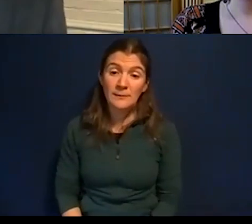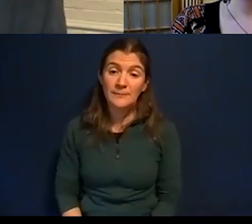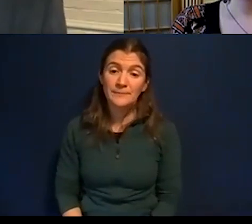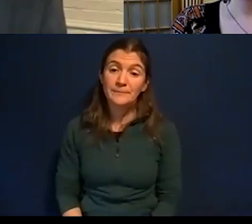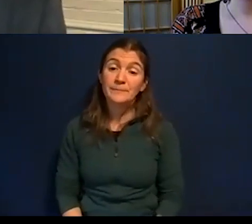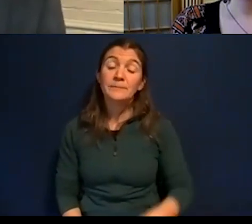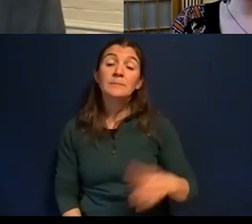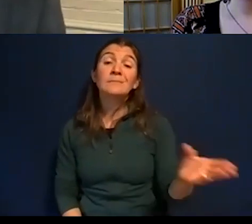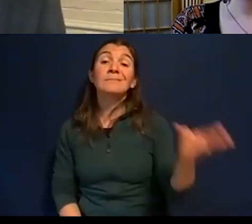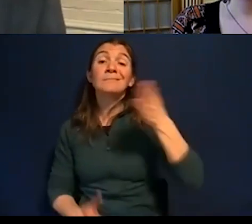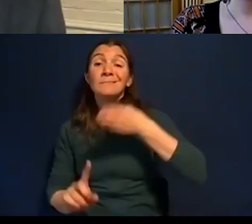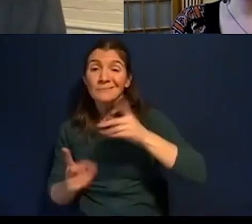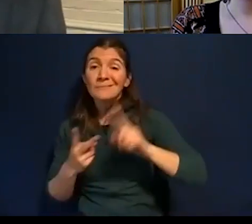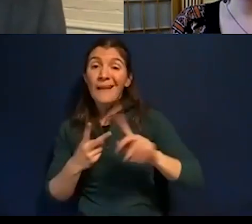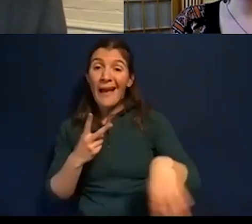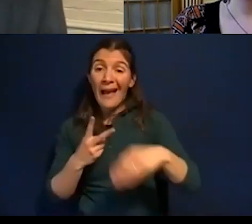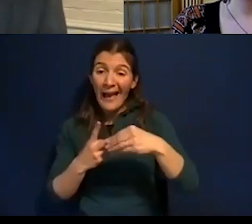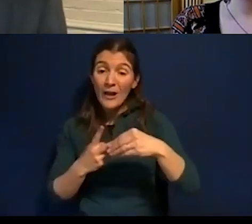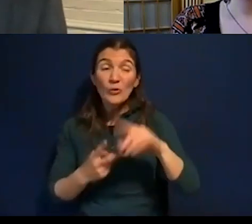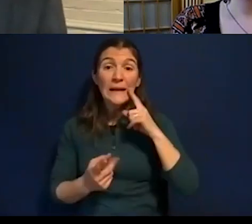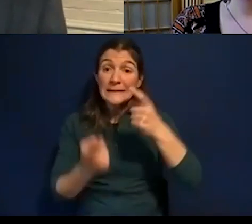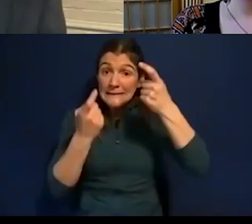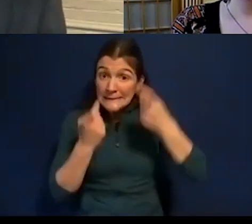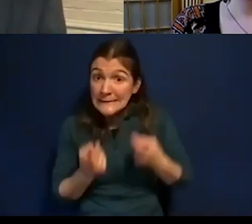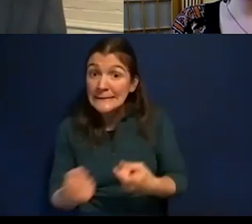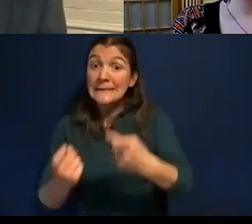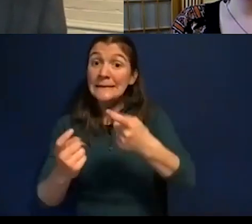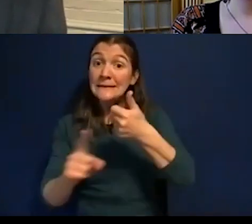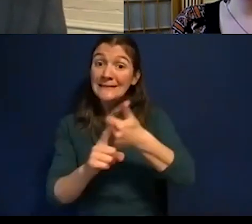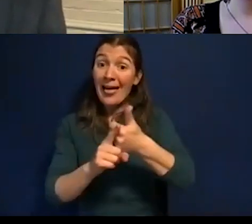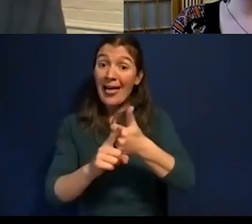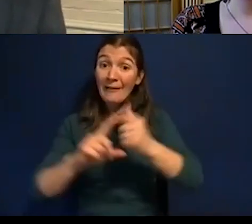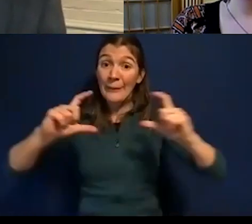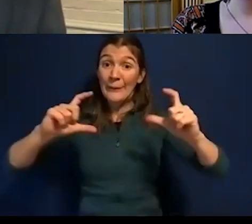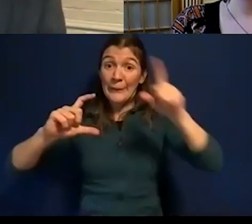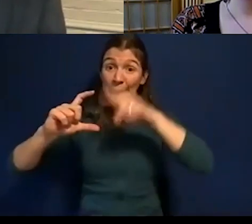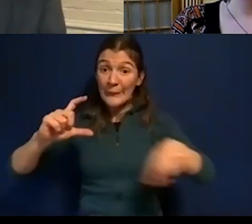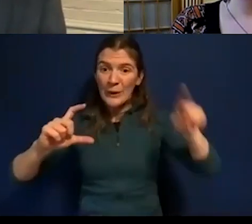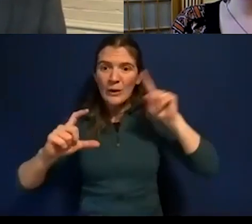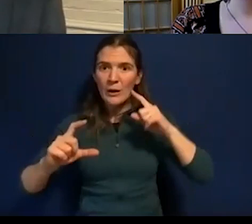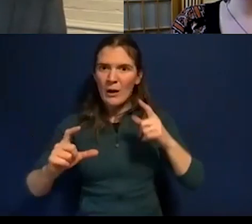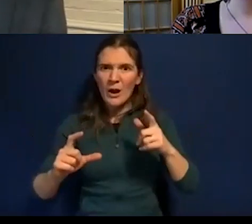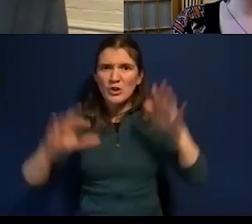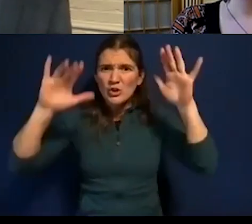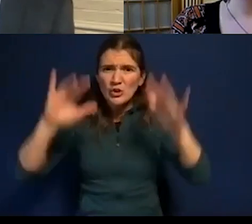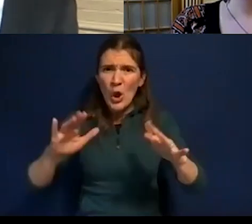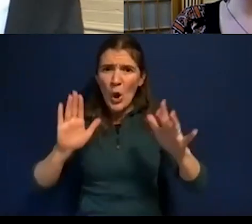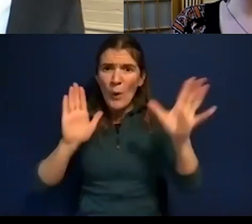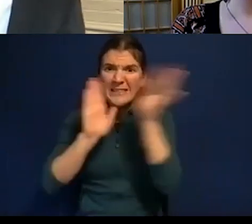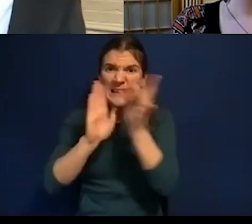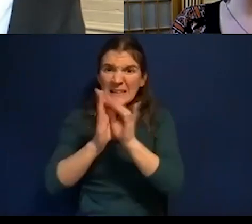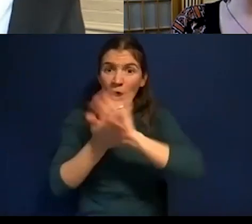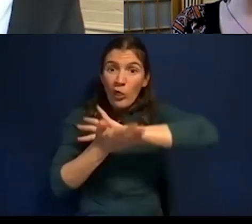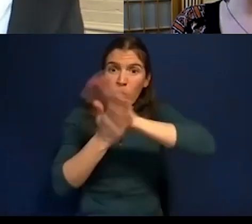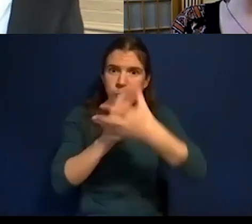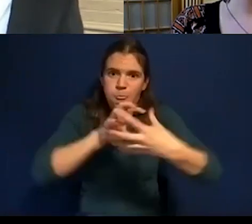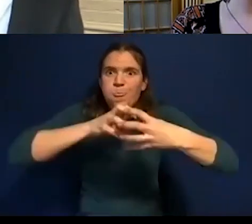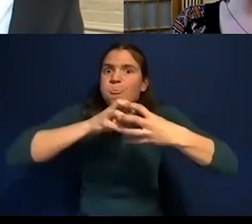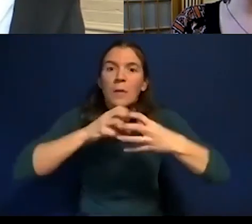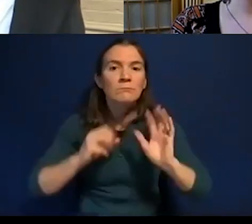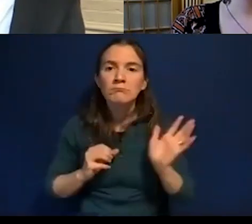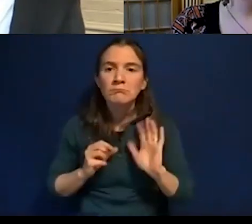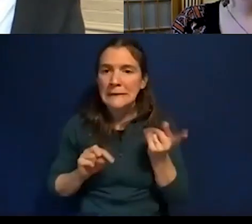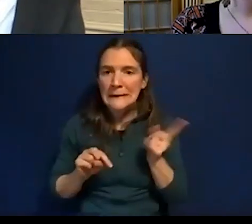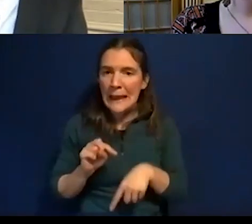very nature of the skier itself, you'll see that there, it'll be very, very difficult for snow to collect in any way, shape, or form.